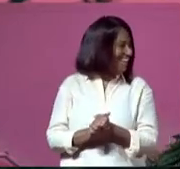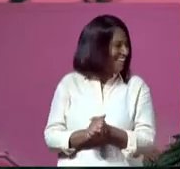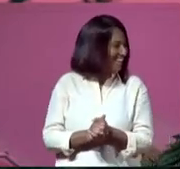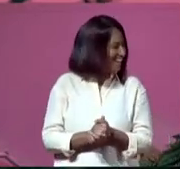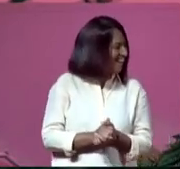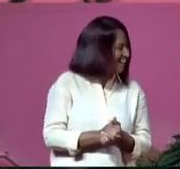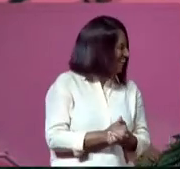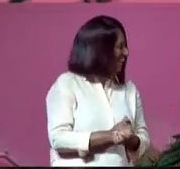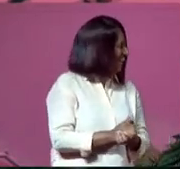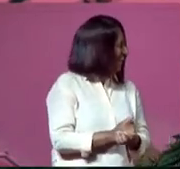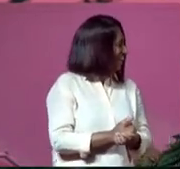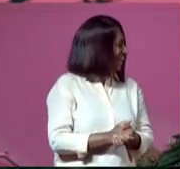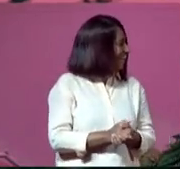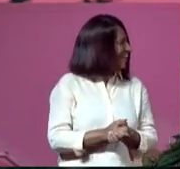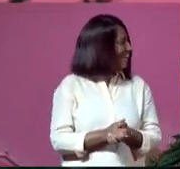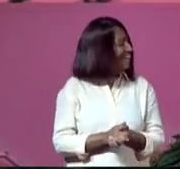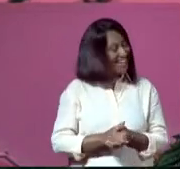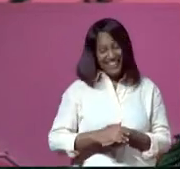Don't do that.